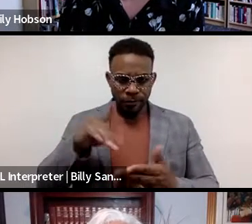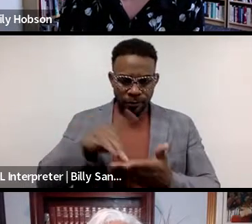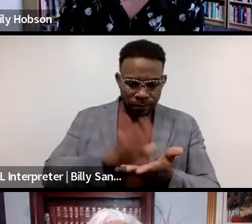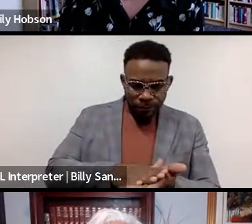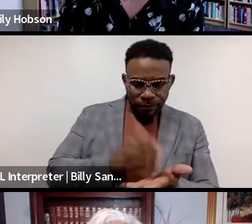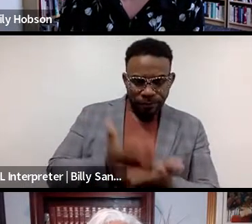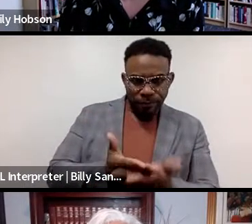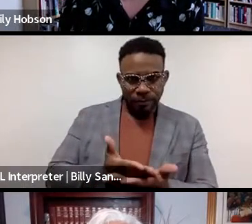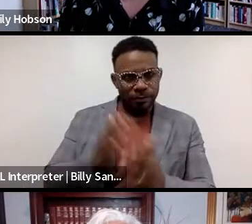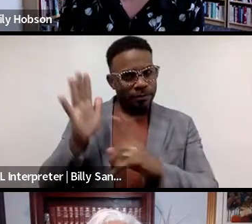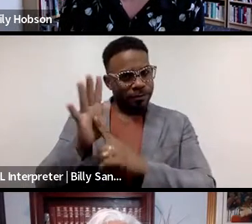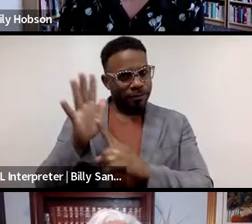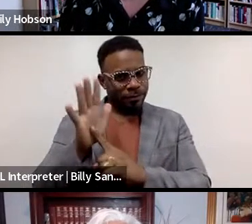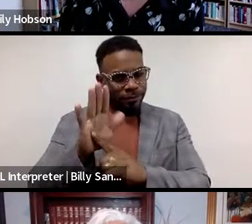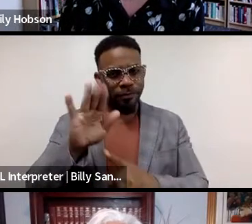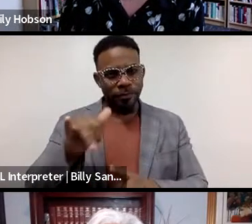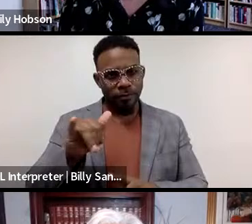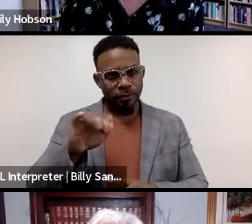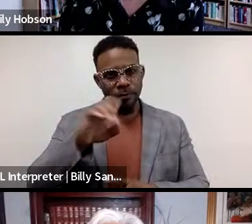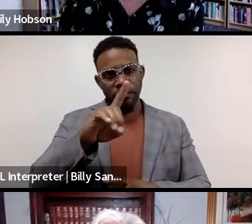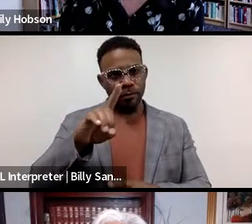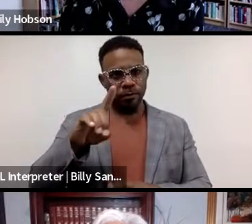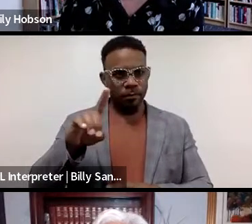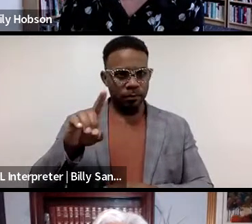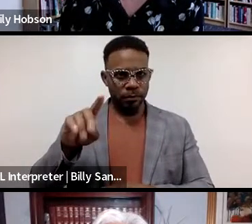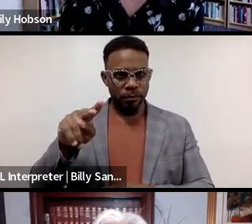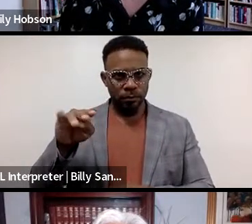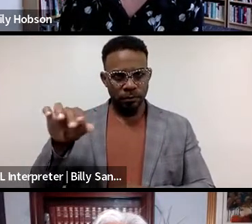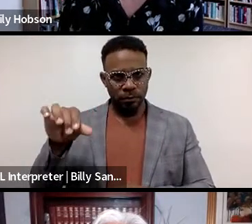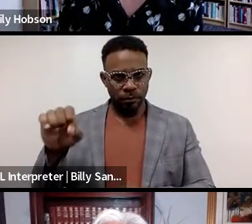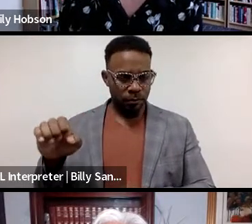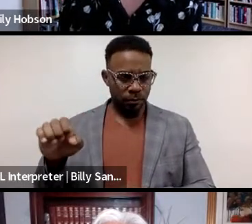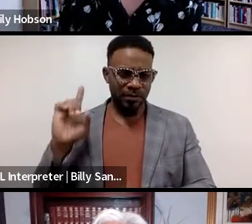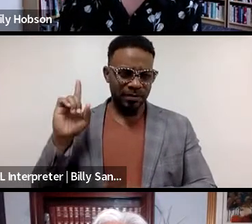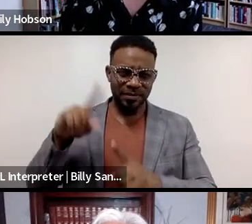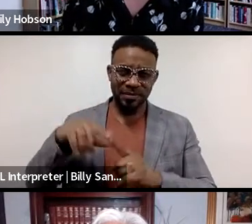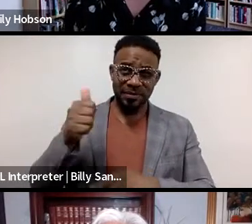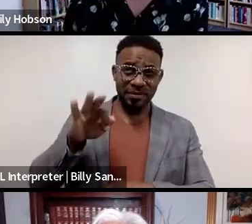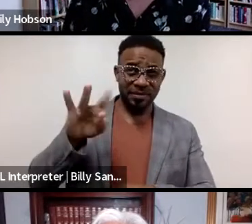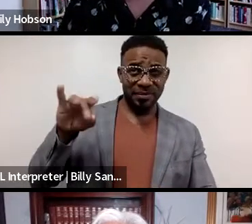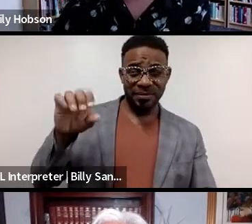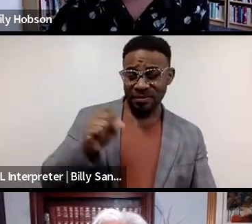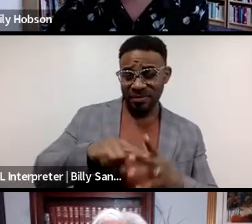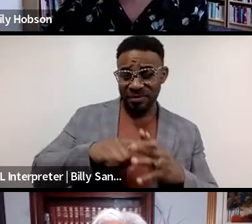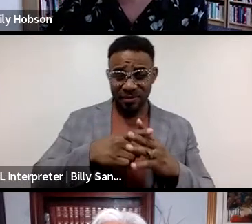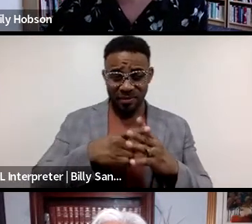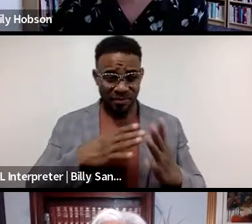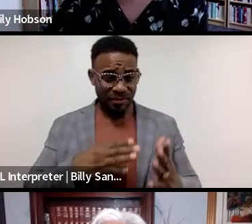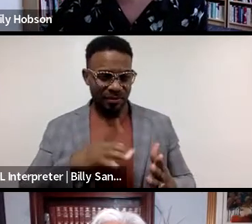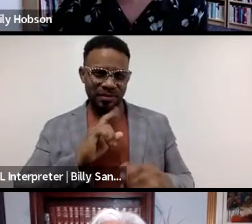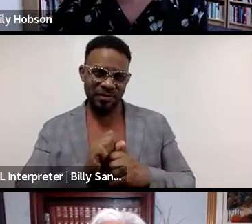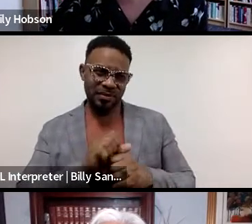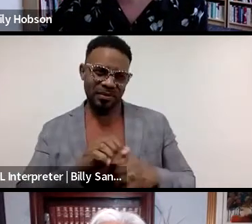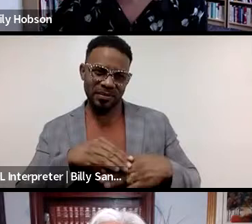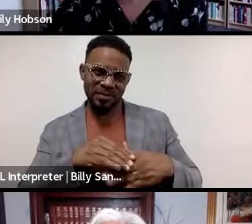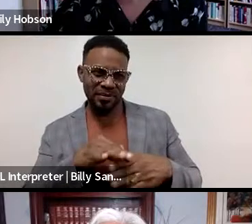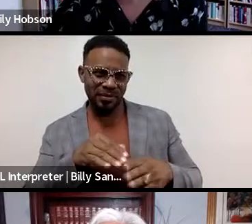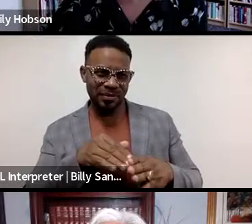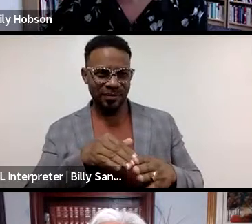doctrine that was popularized by Ed Meese. And until the 80s, originalism was really a fringe